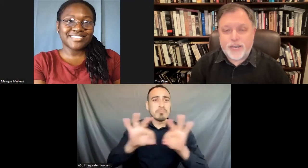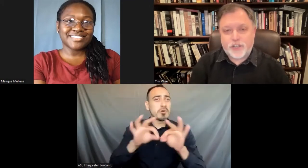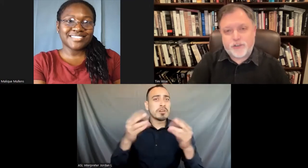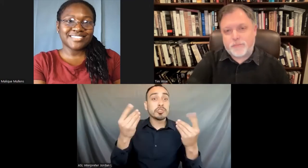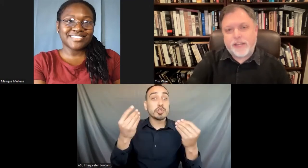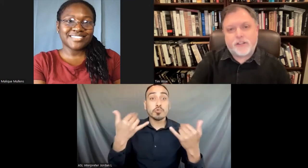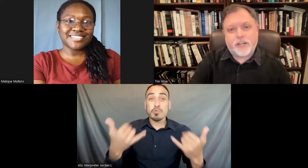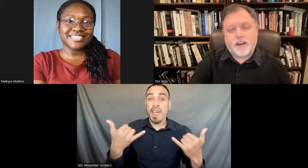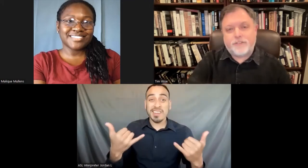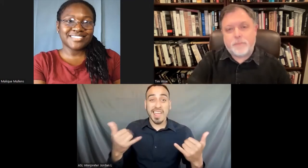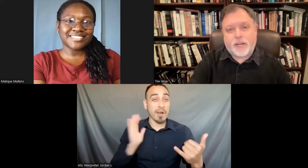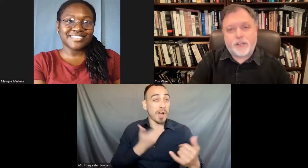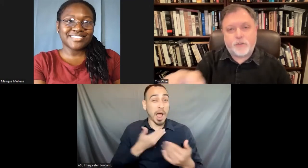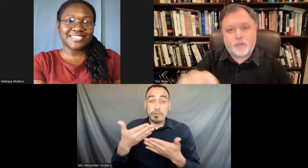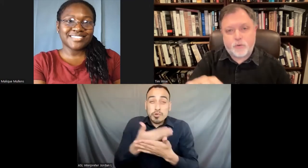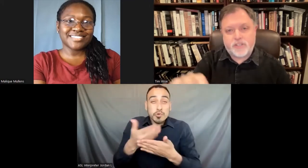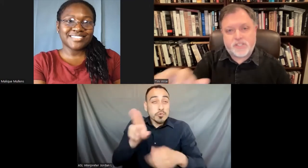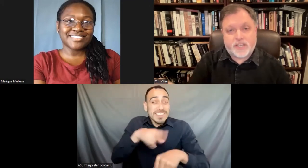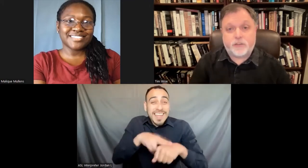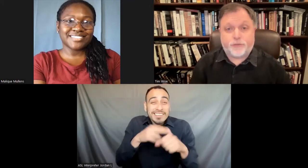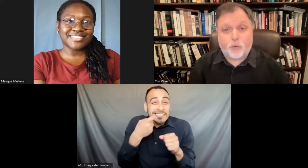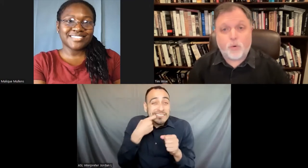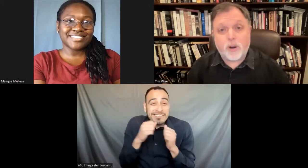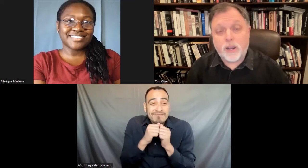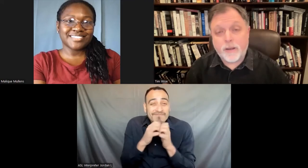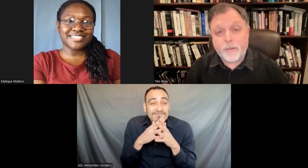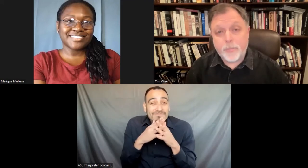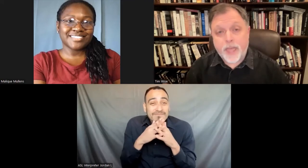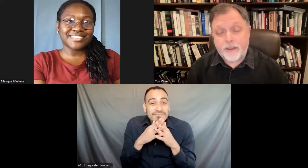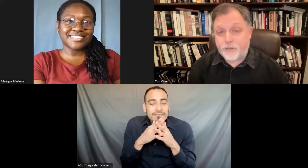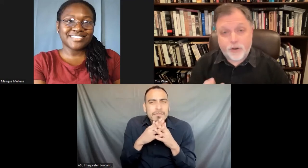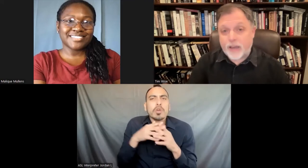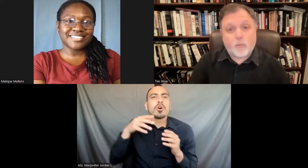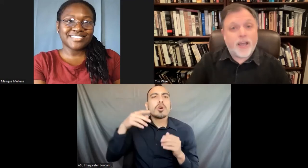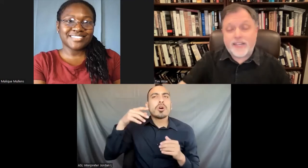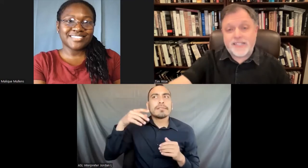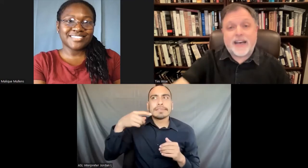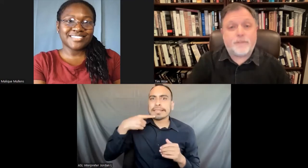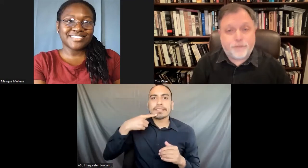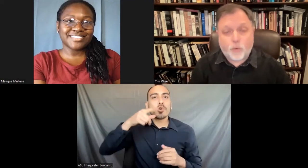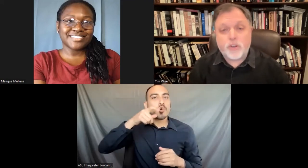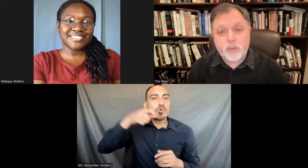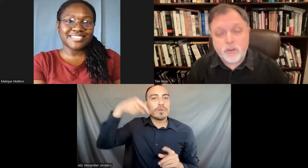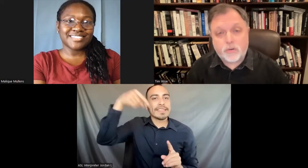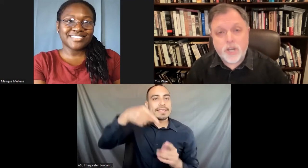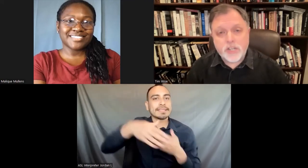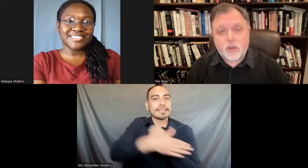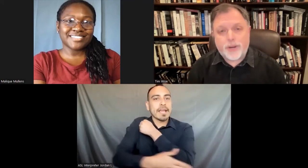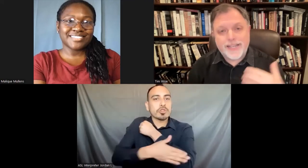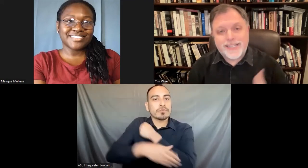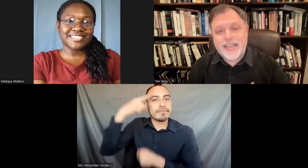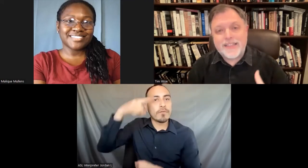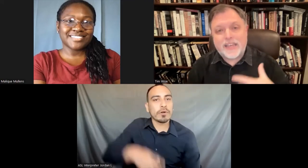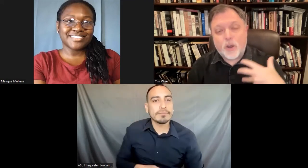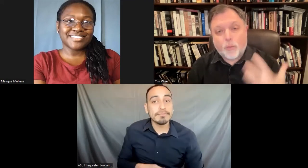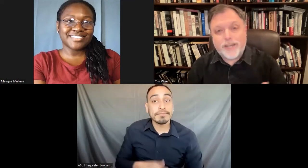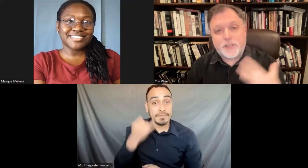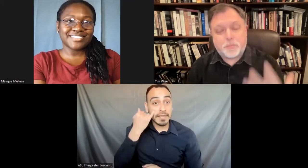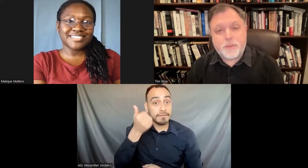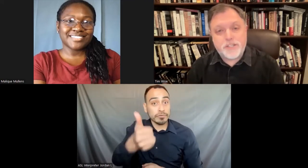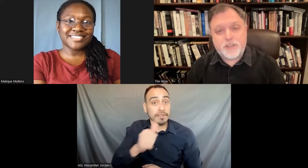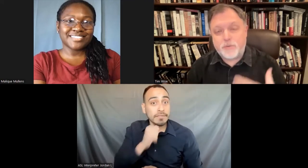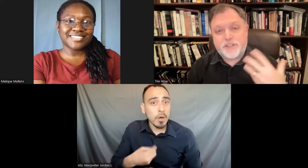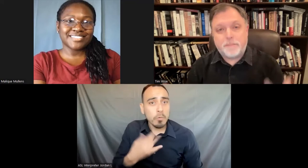our new nation is make clear everybody knows who this thing is for. And if you're not white, it's not for you. So when I say that